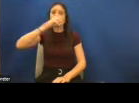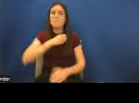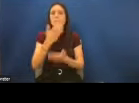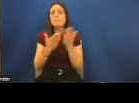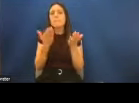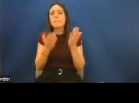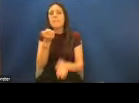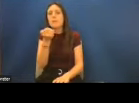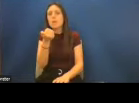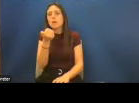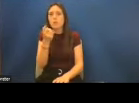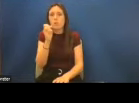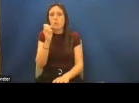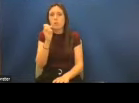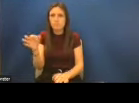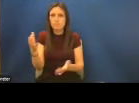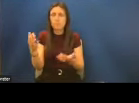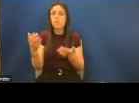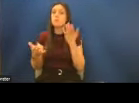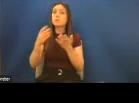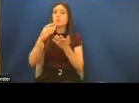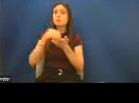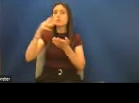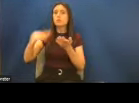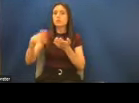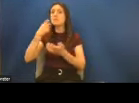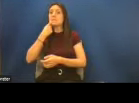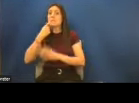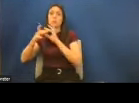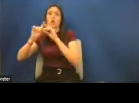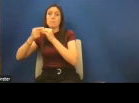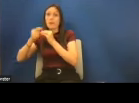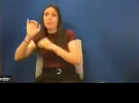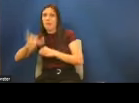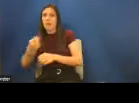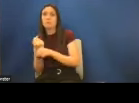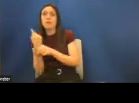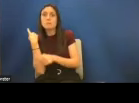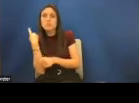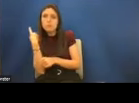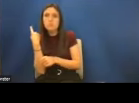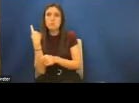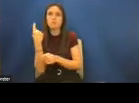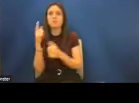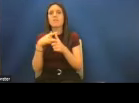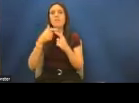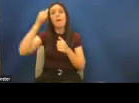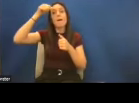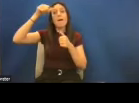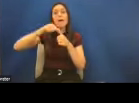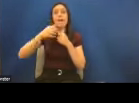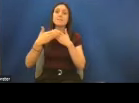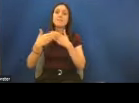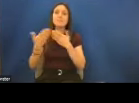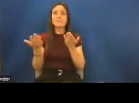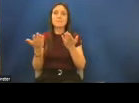off, whatever. Your teacher maybe just talked about one of the terms, the year before that was on the test, so you remembered it a little bit